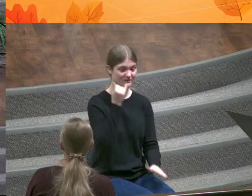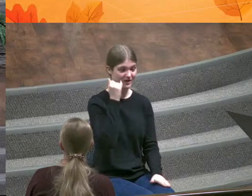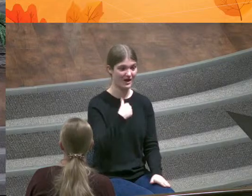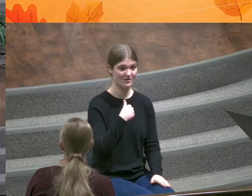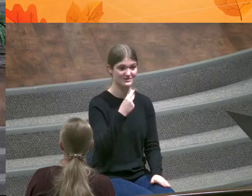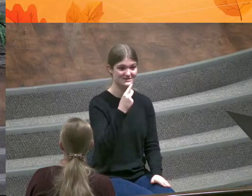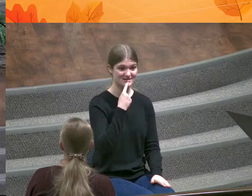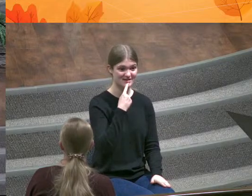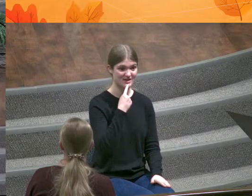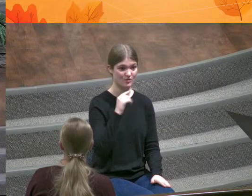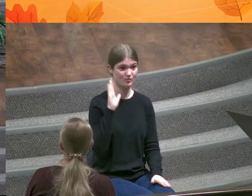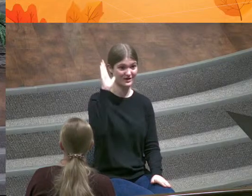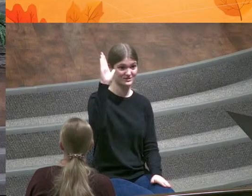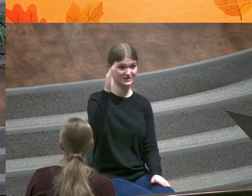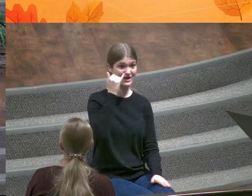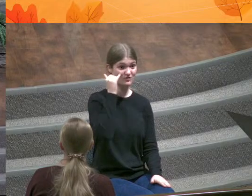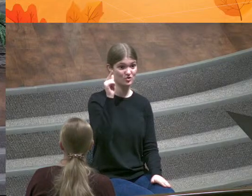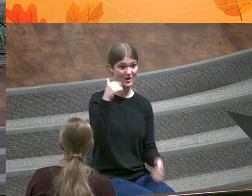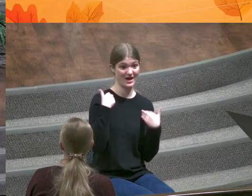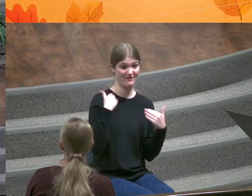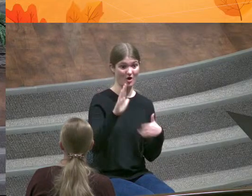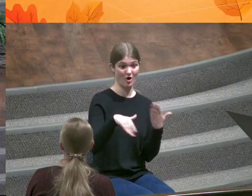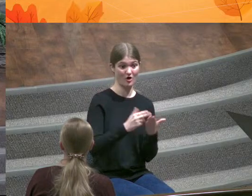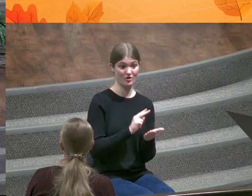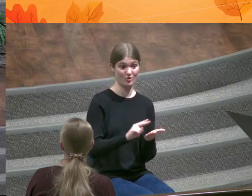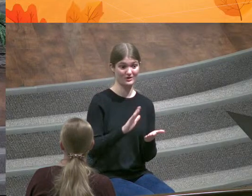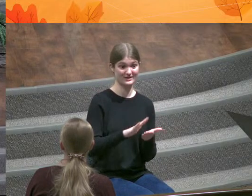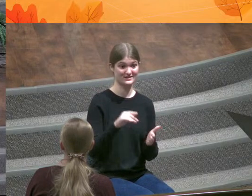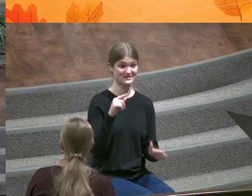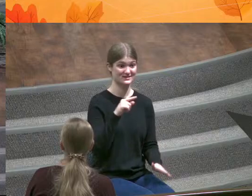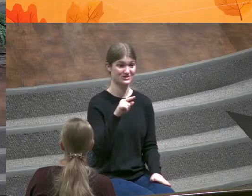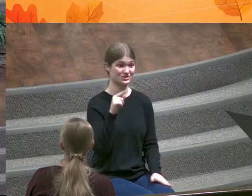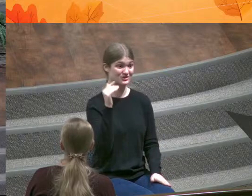If I was to say, raise your hand if you've got all the holiness you need,